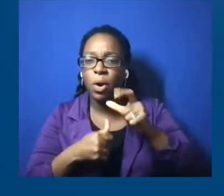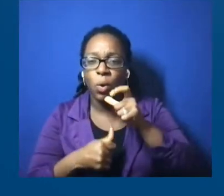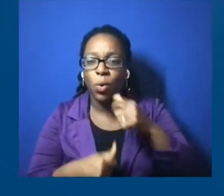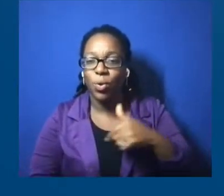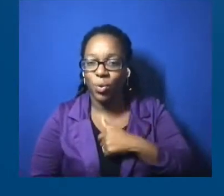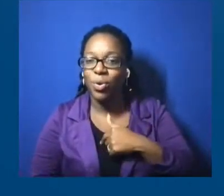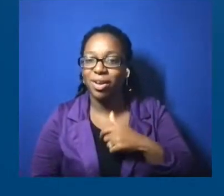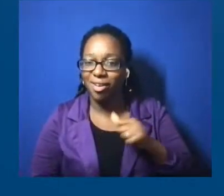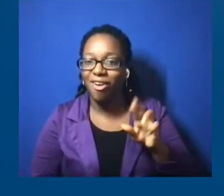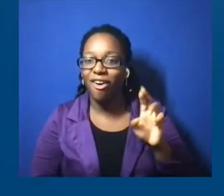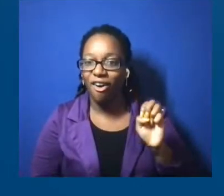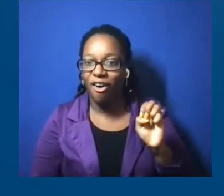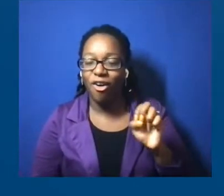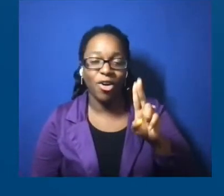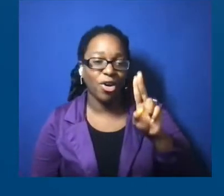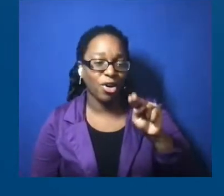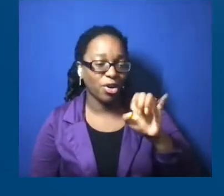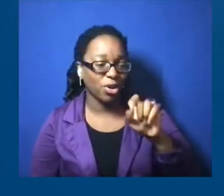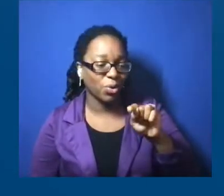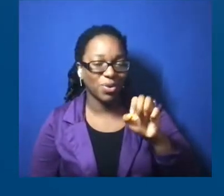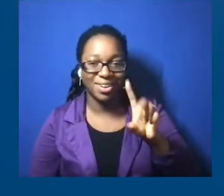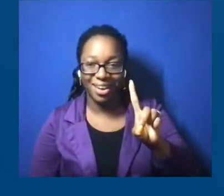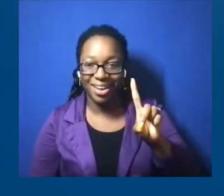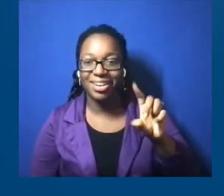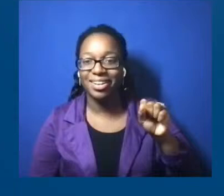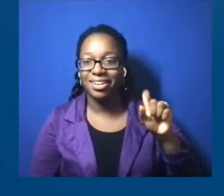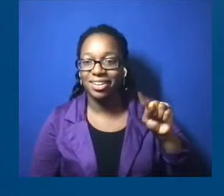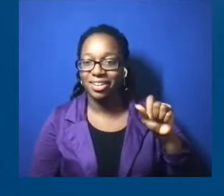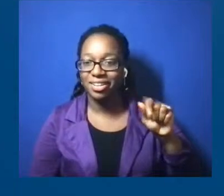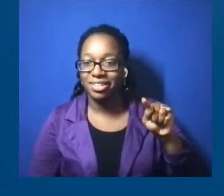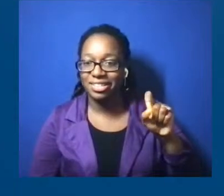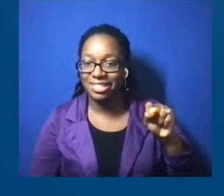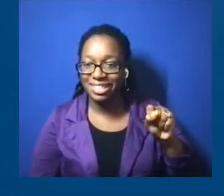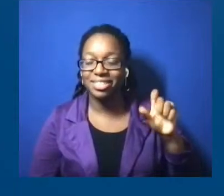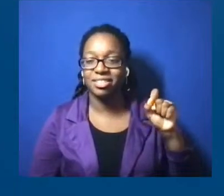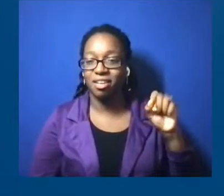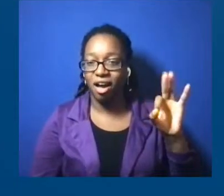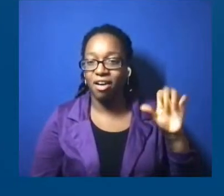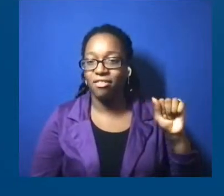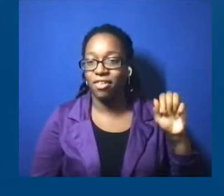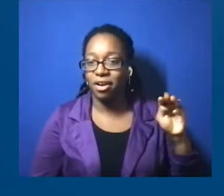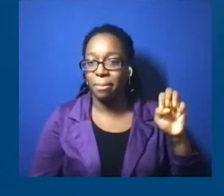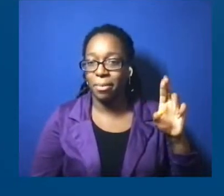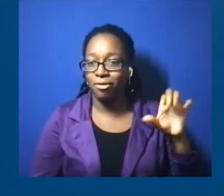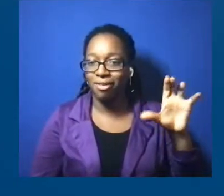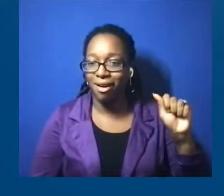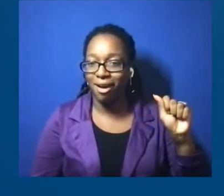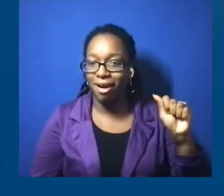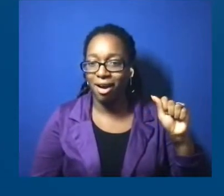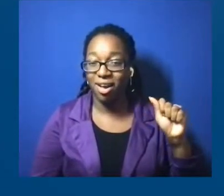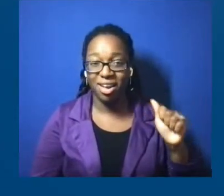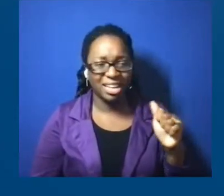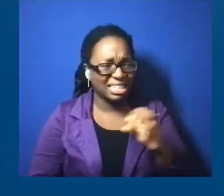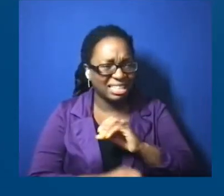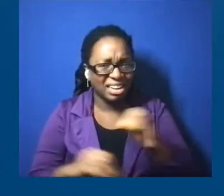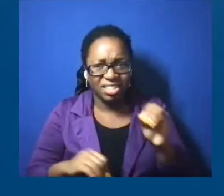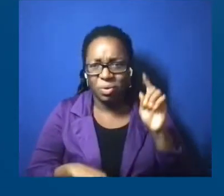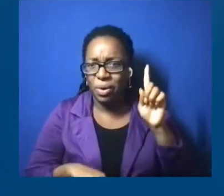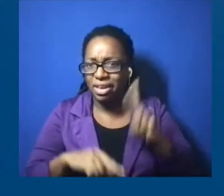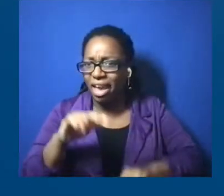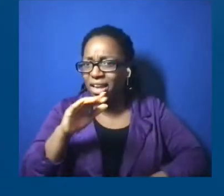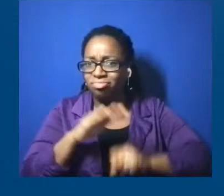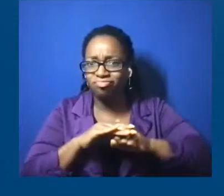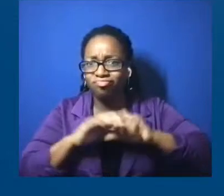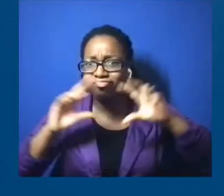are the United States of America. There's nothing beyond our capacity. We set our mind to it,